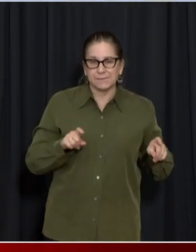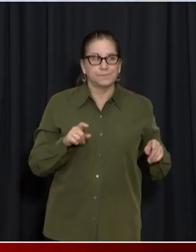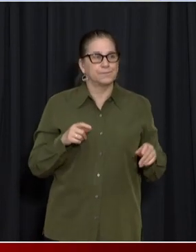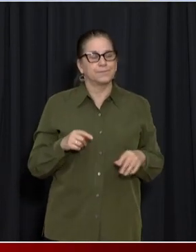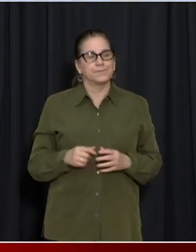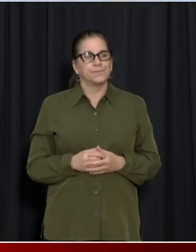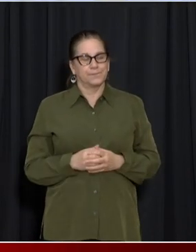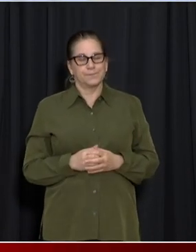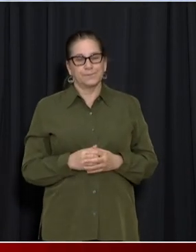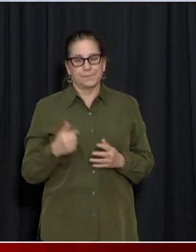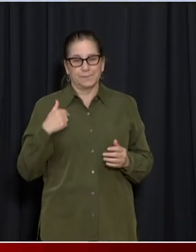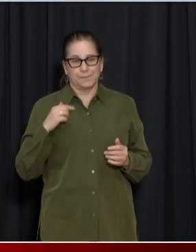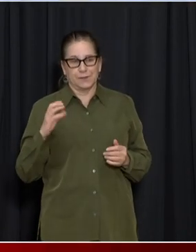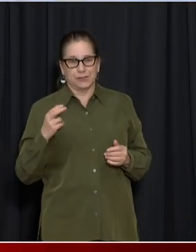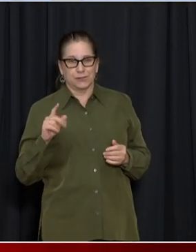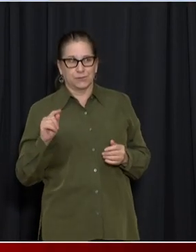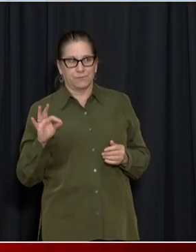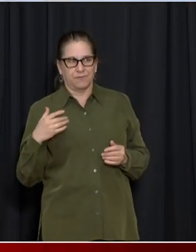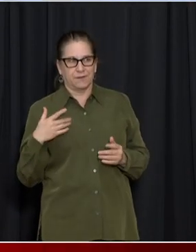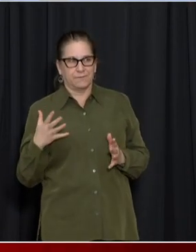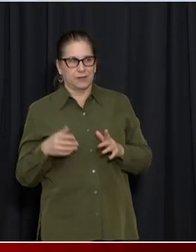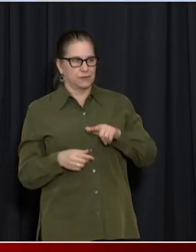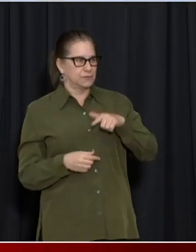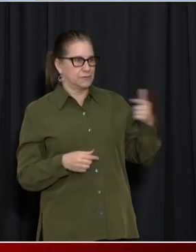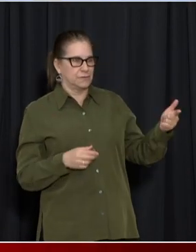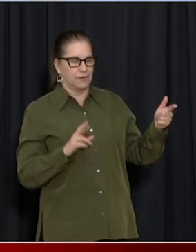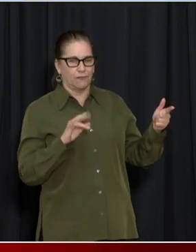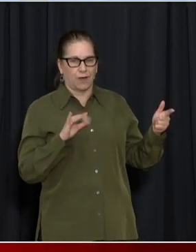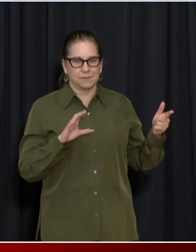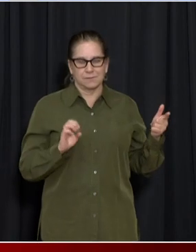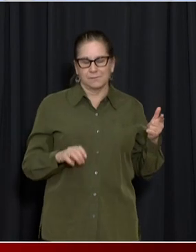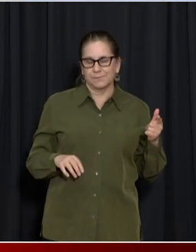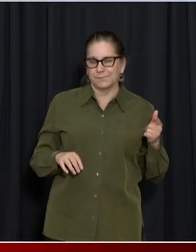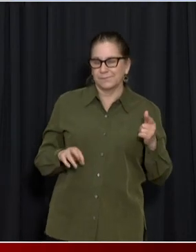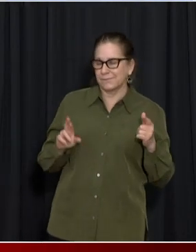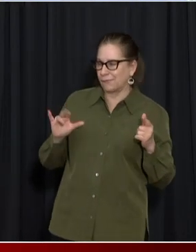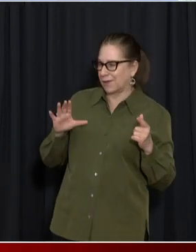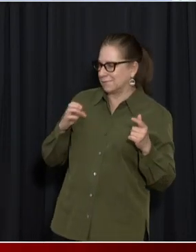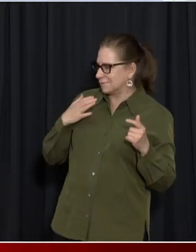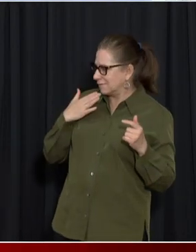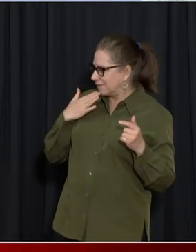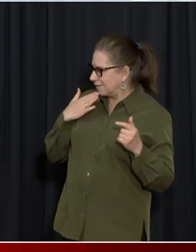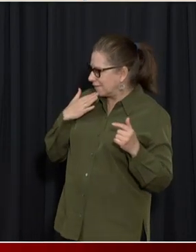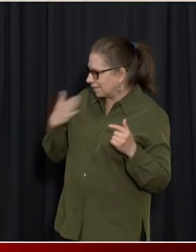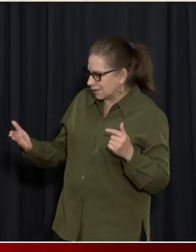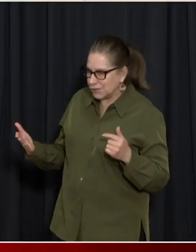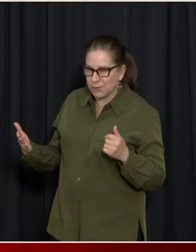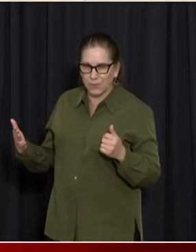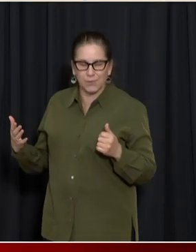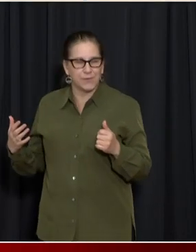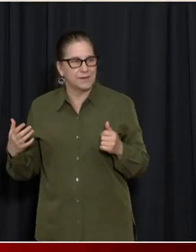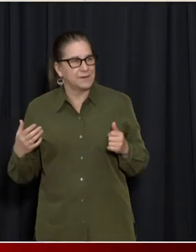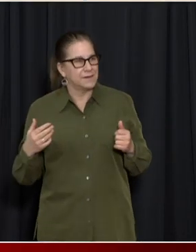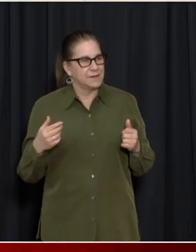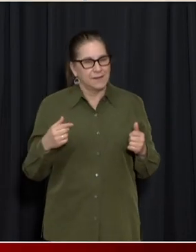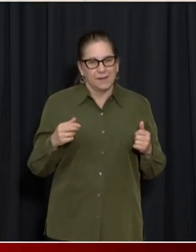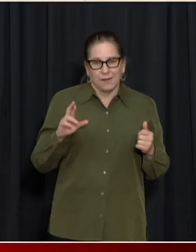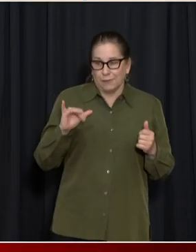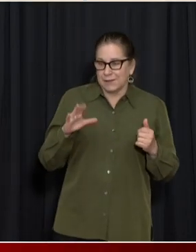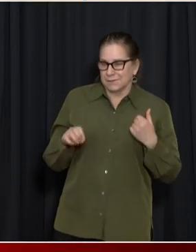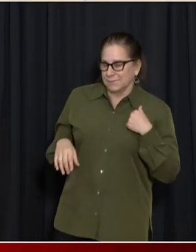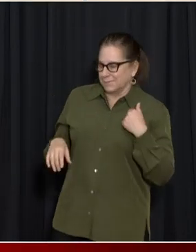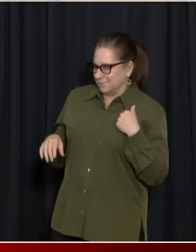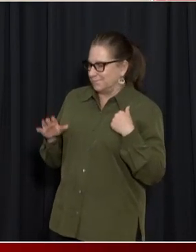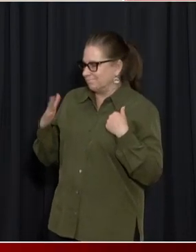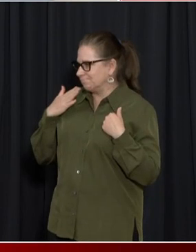Michael. Now to Andrew Trueblood. Thank you, Ambassador Rice, Secretary Chertoff, and Madam